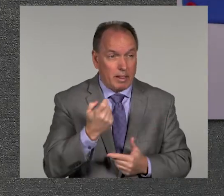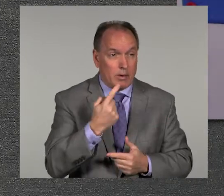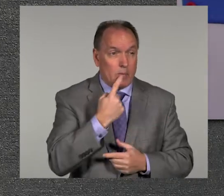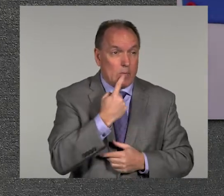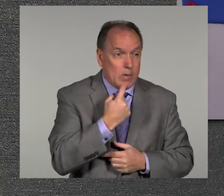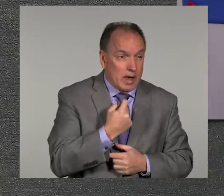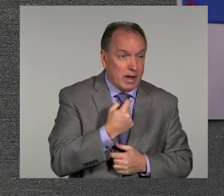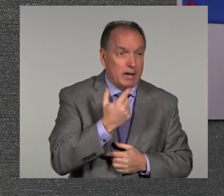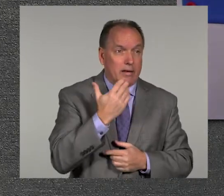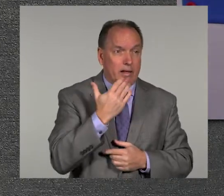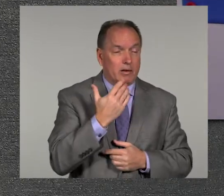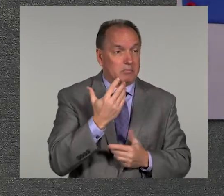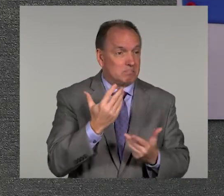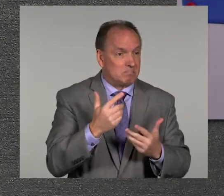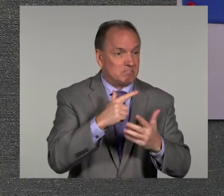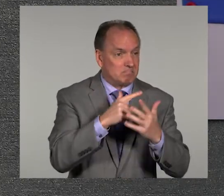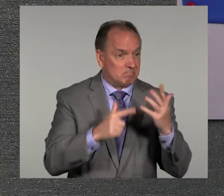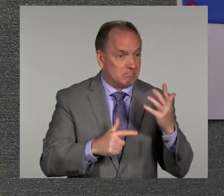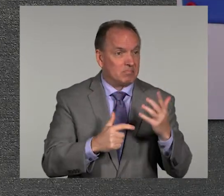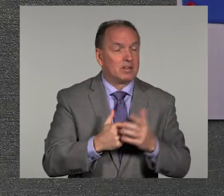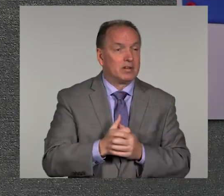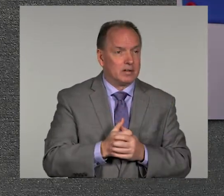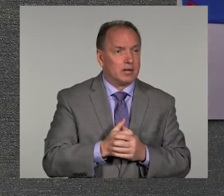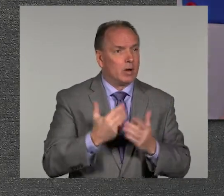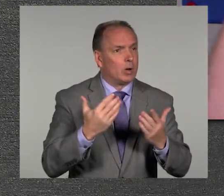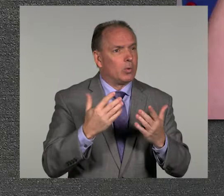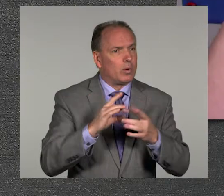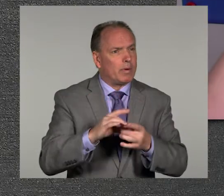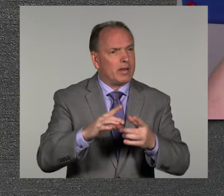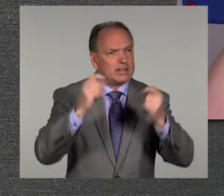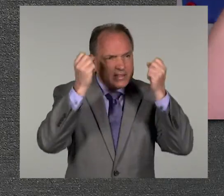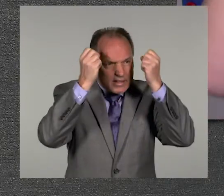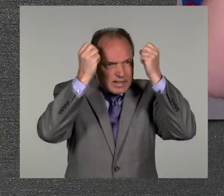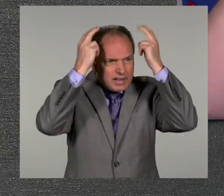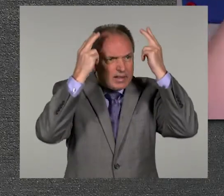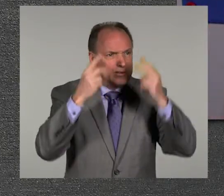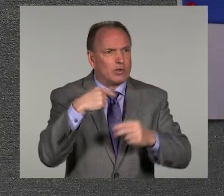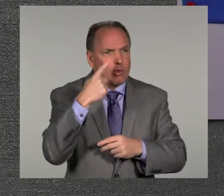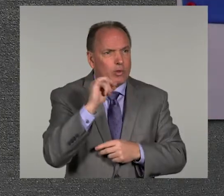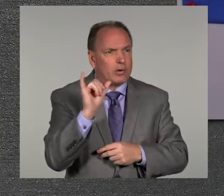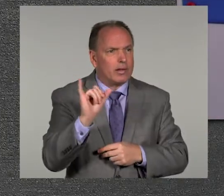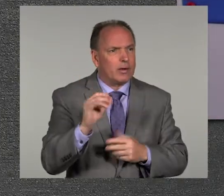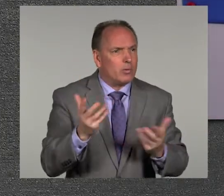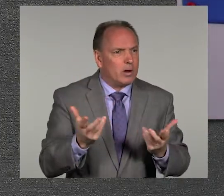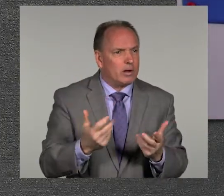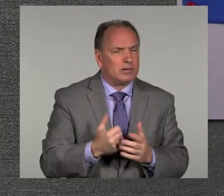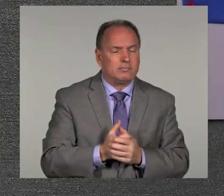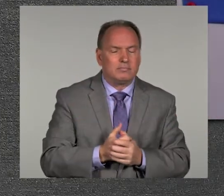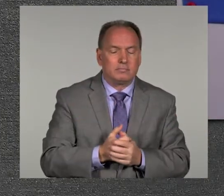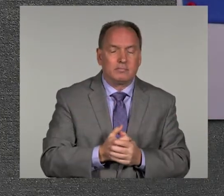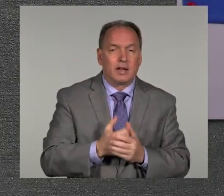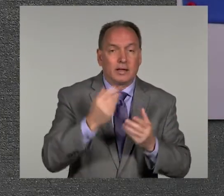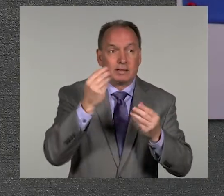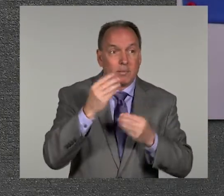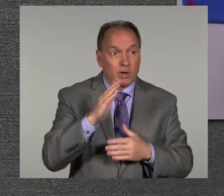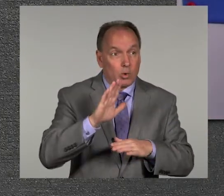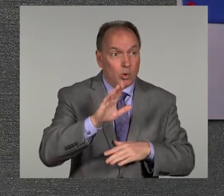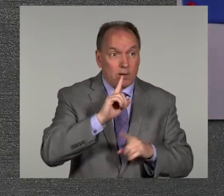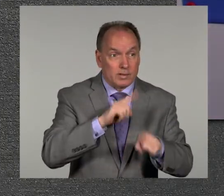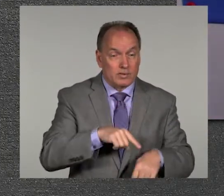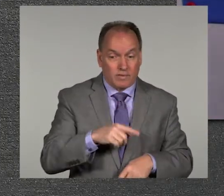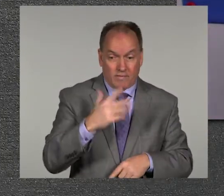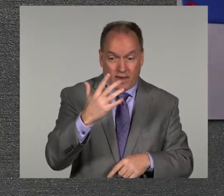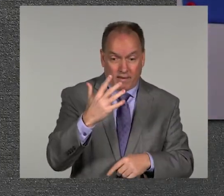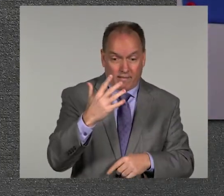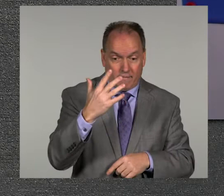reddish color. Great work. All right, what about his ears? What did his ears look like? All right, I want you to tell me